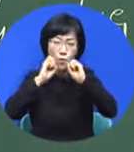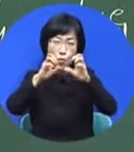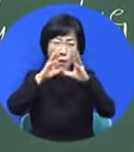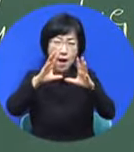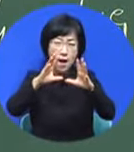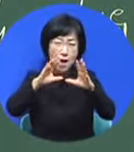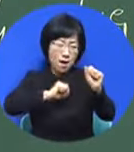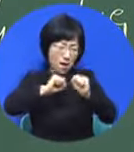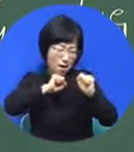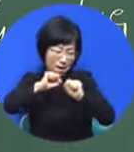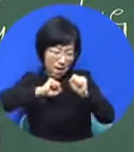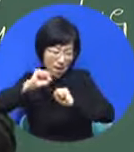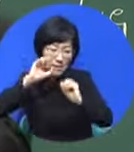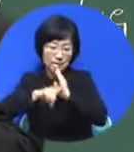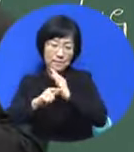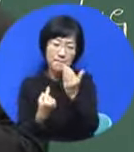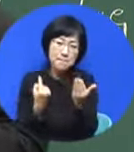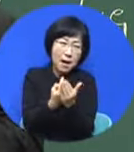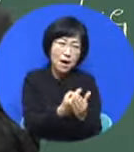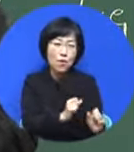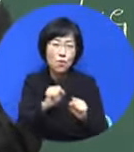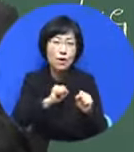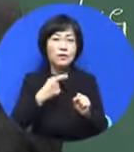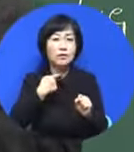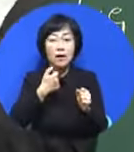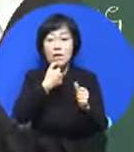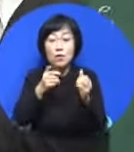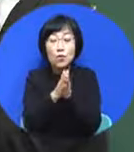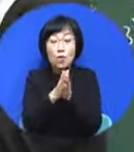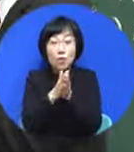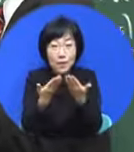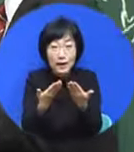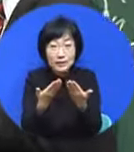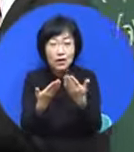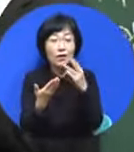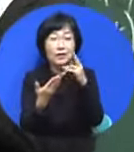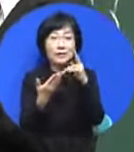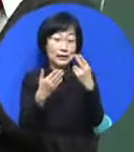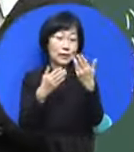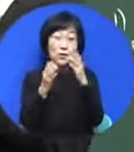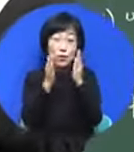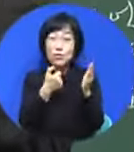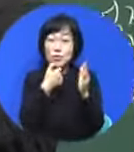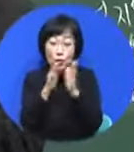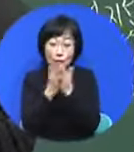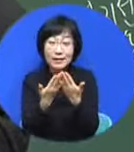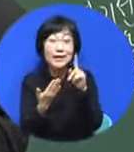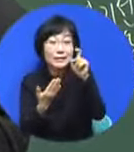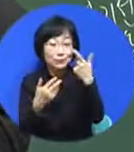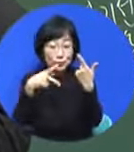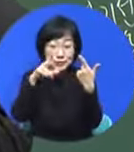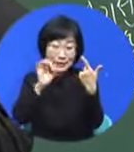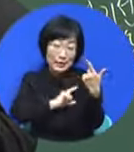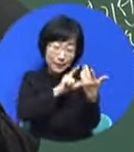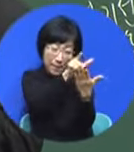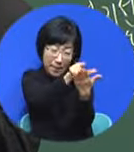Also, the people of Romans 16 who participated in world evangelization in such dangerous times. They did